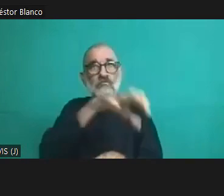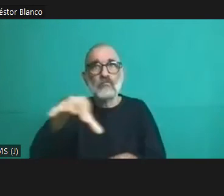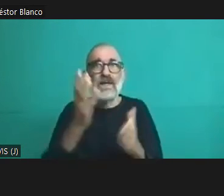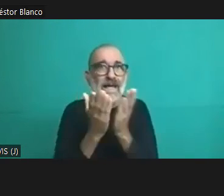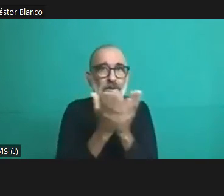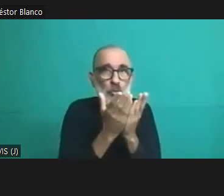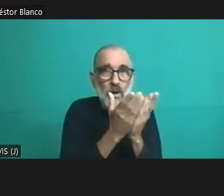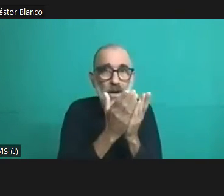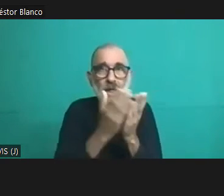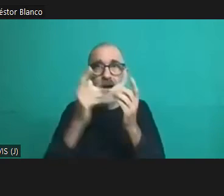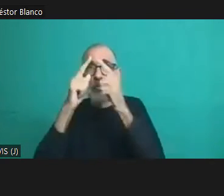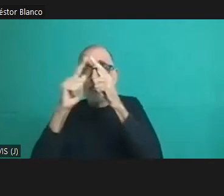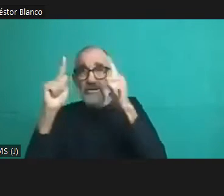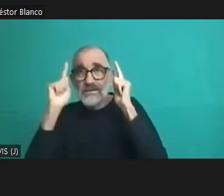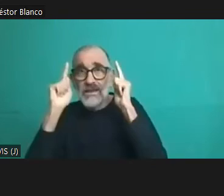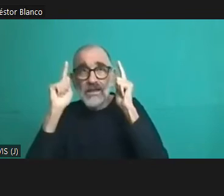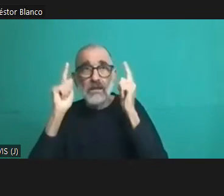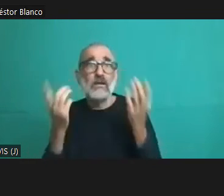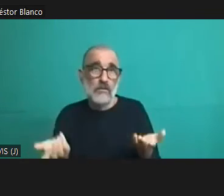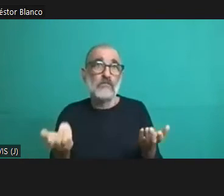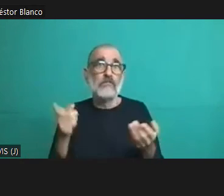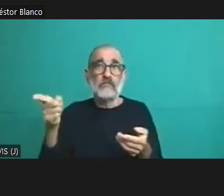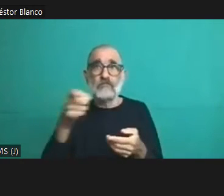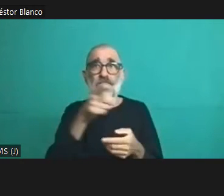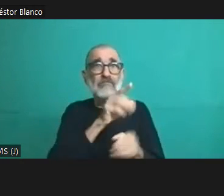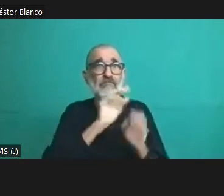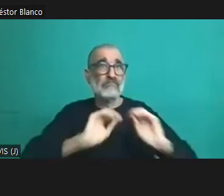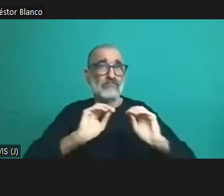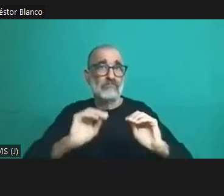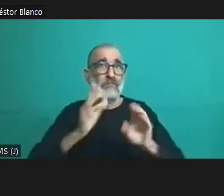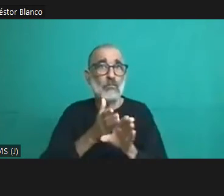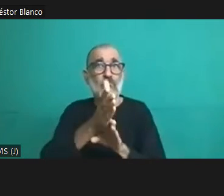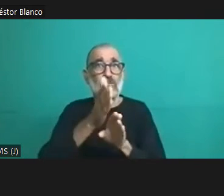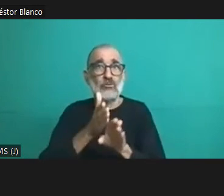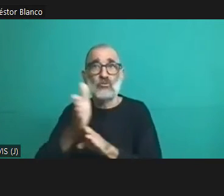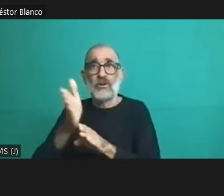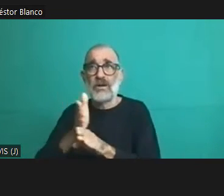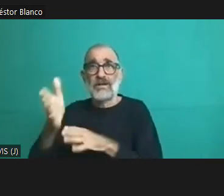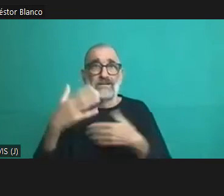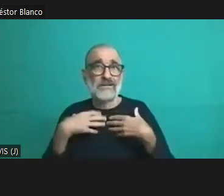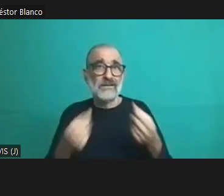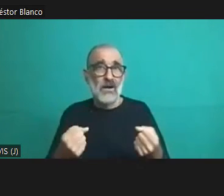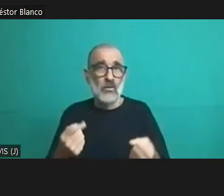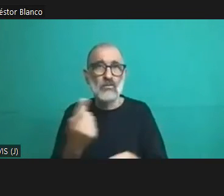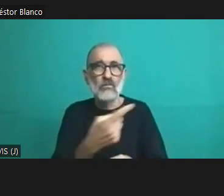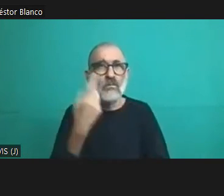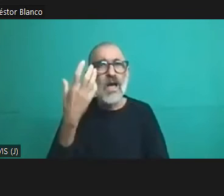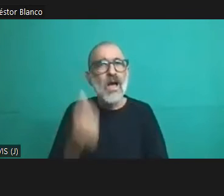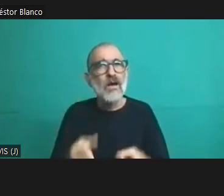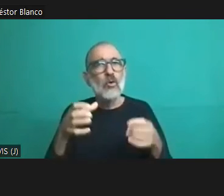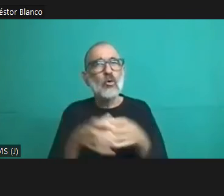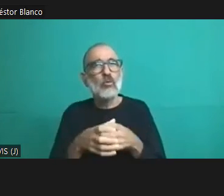forget, and also to take this message to the people, have an influence